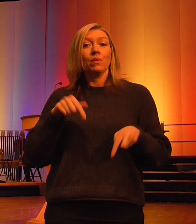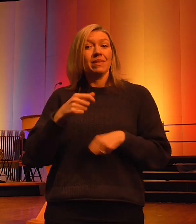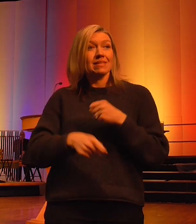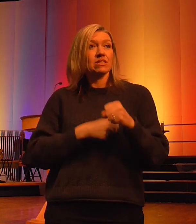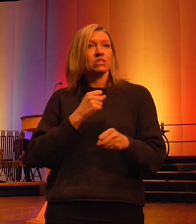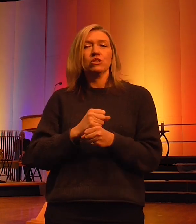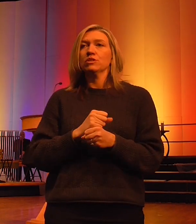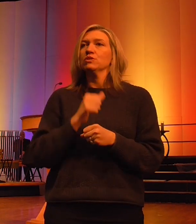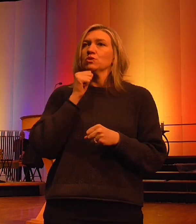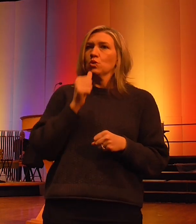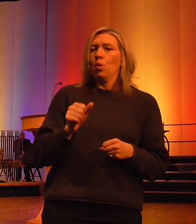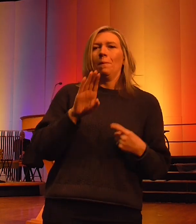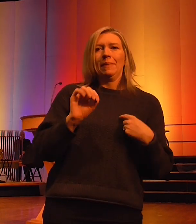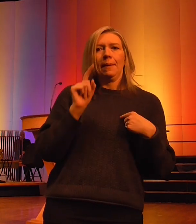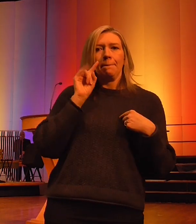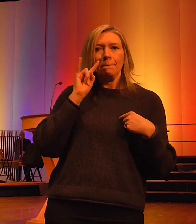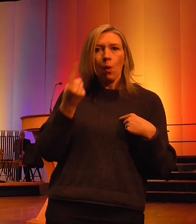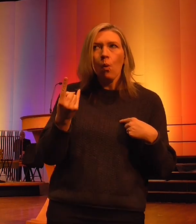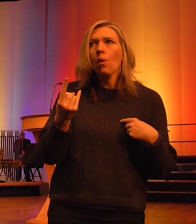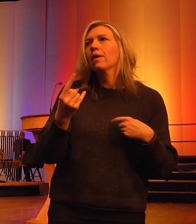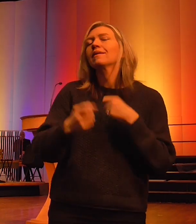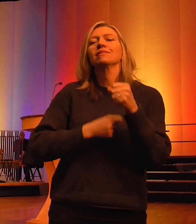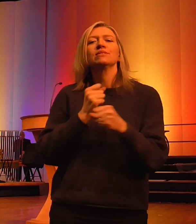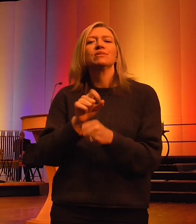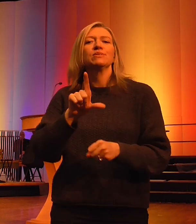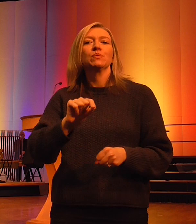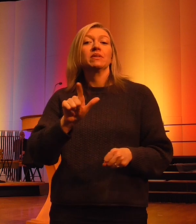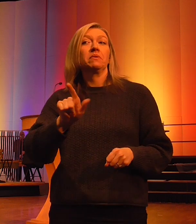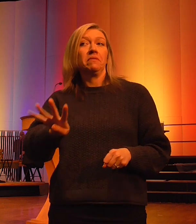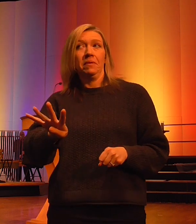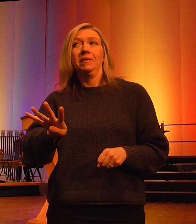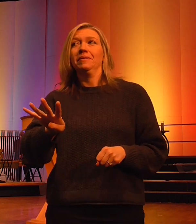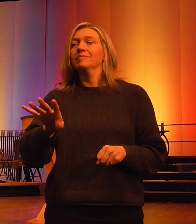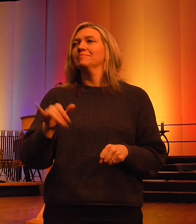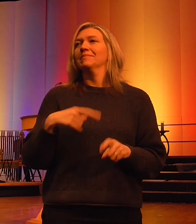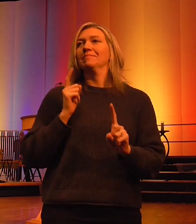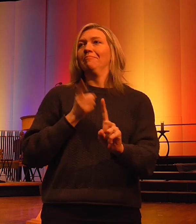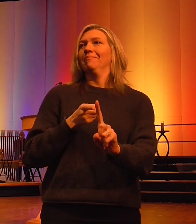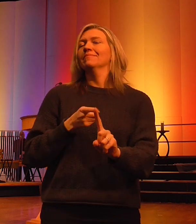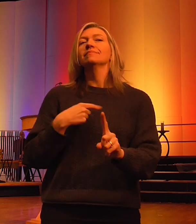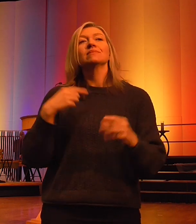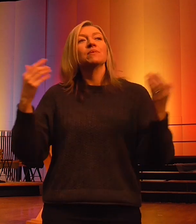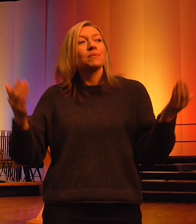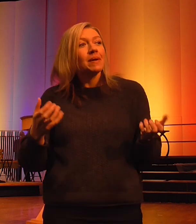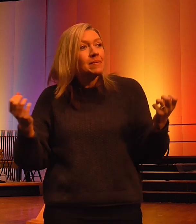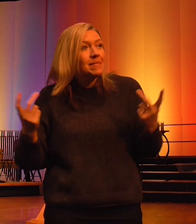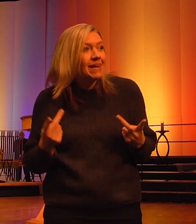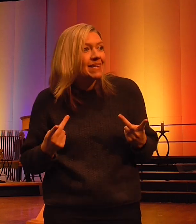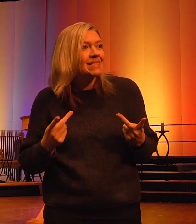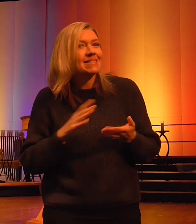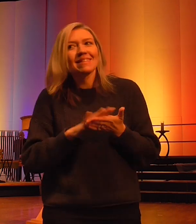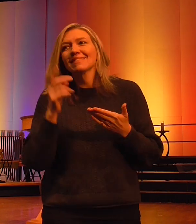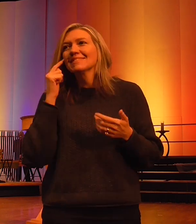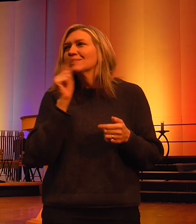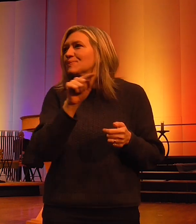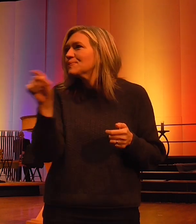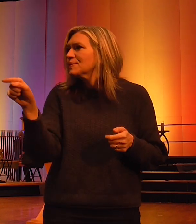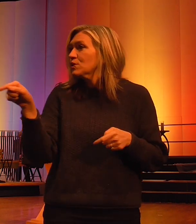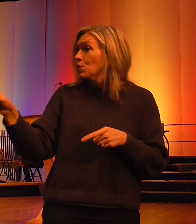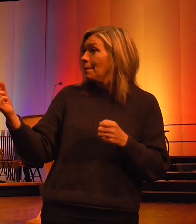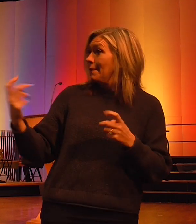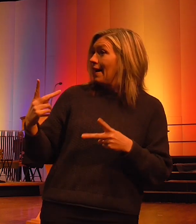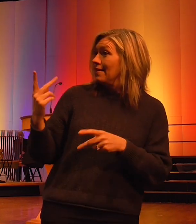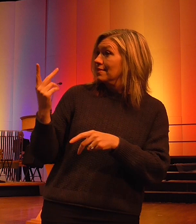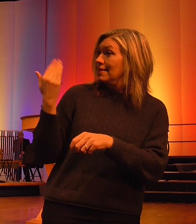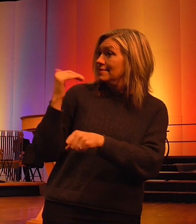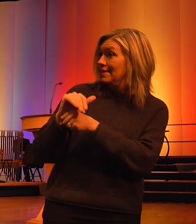in 2024. So I'm on it. Welcome back. I'm glad to see you here already. You just got back last night,